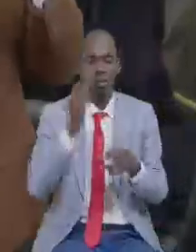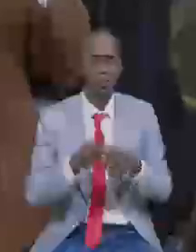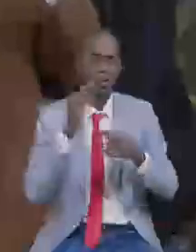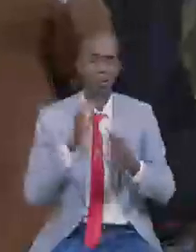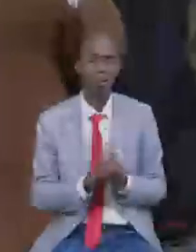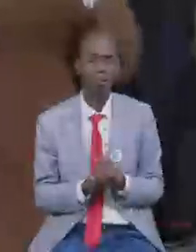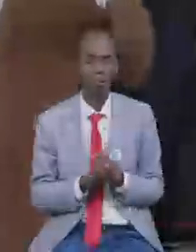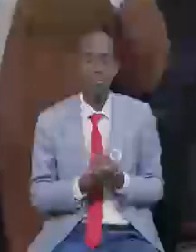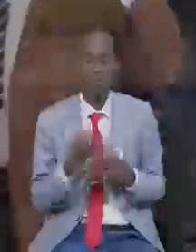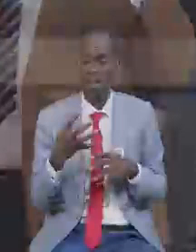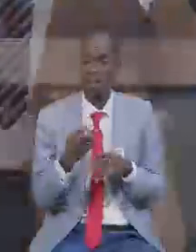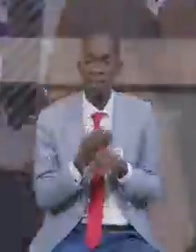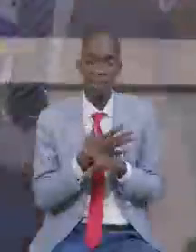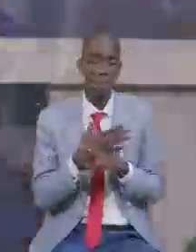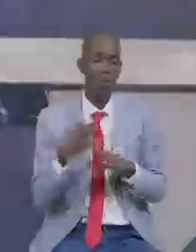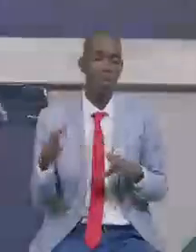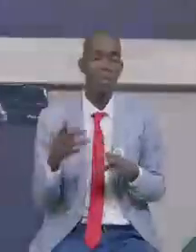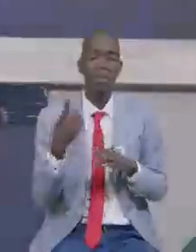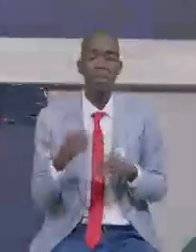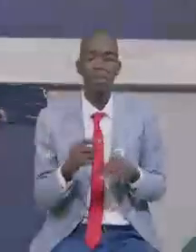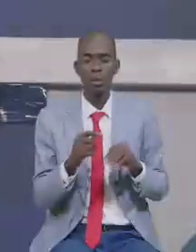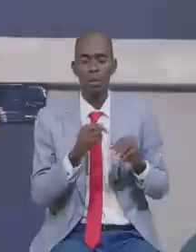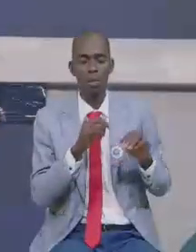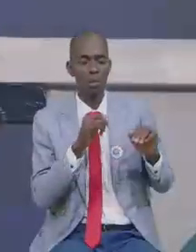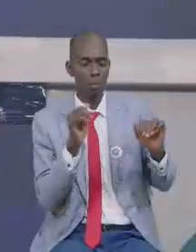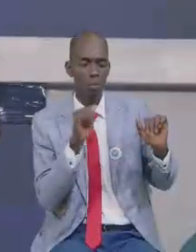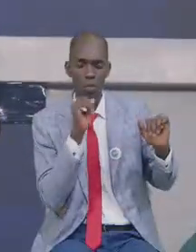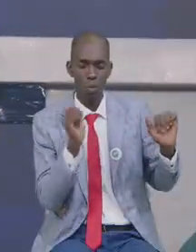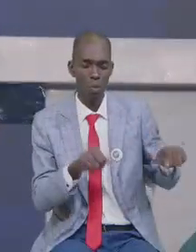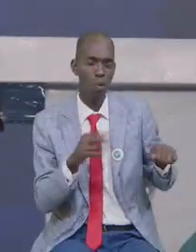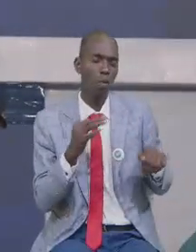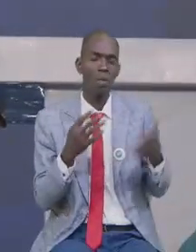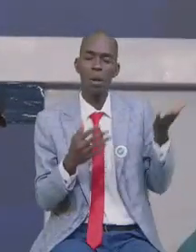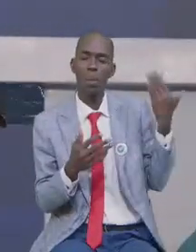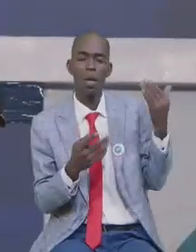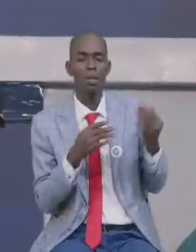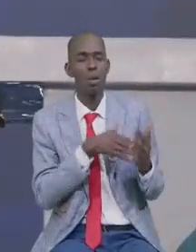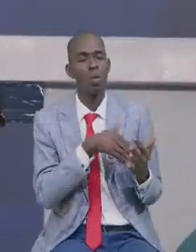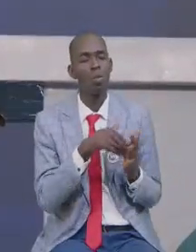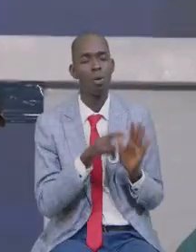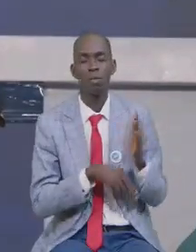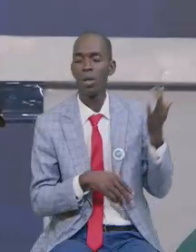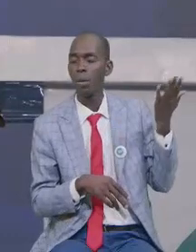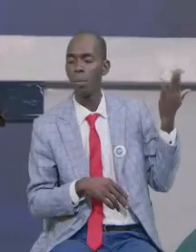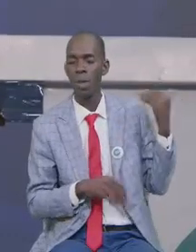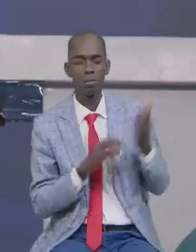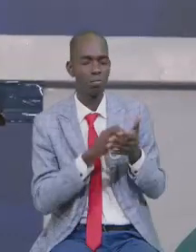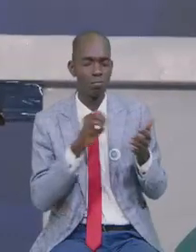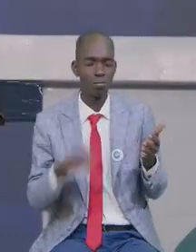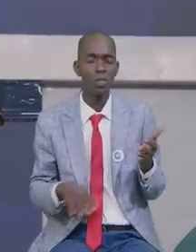Take away the impossibilities of the past, the weakness of the past,